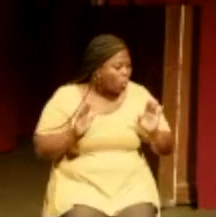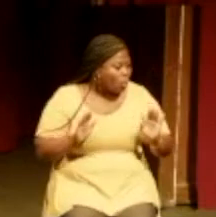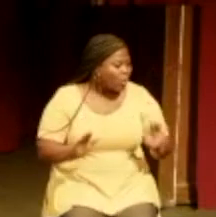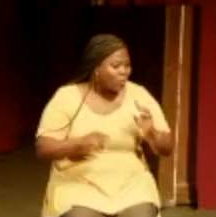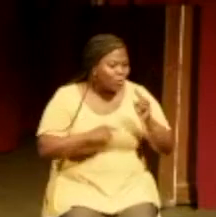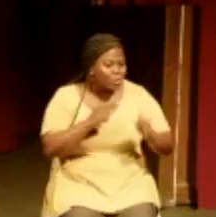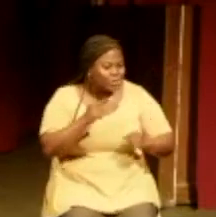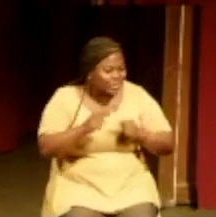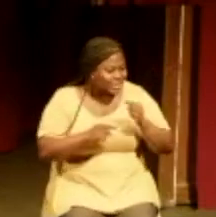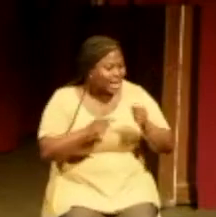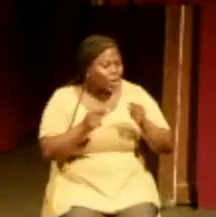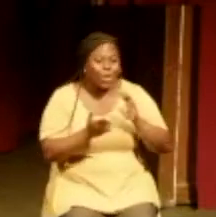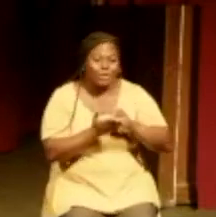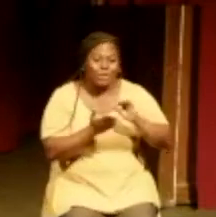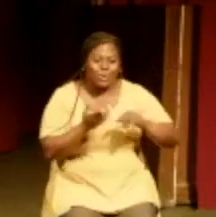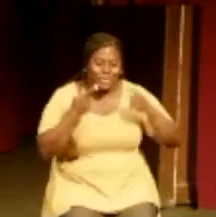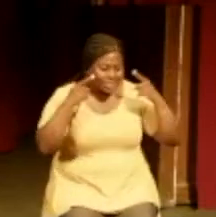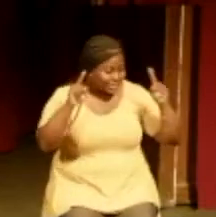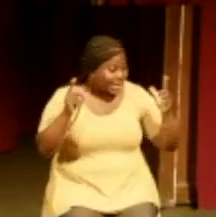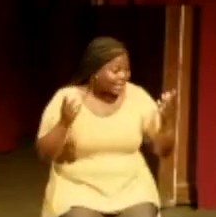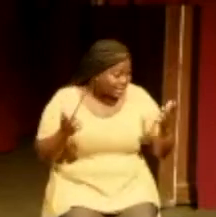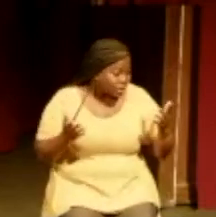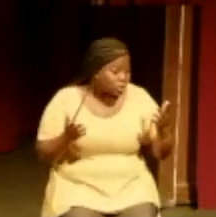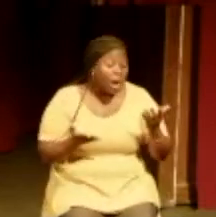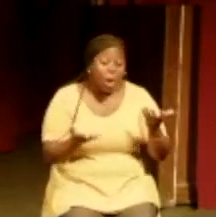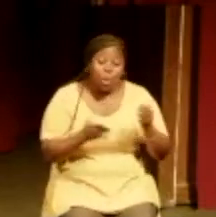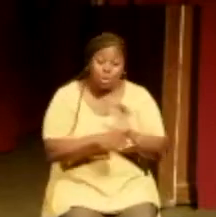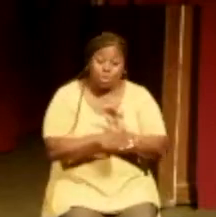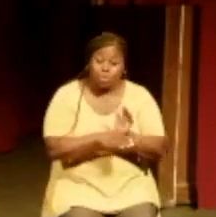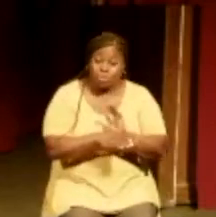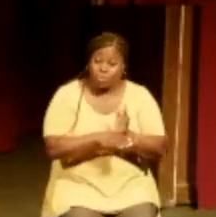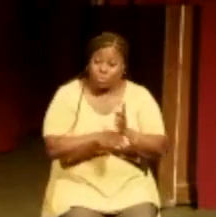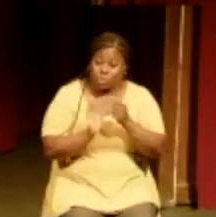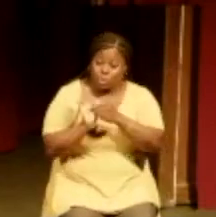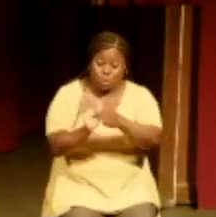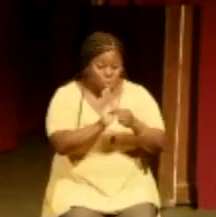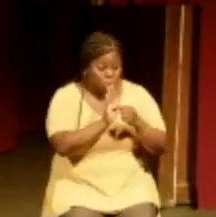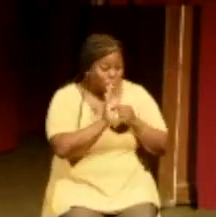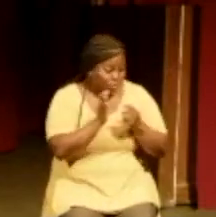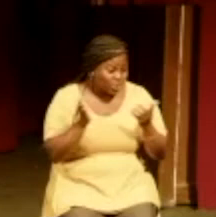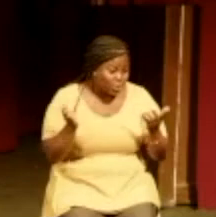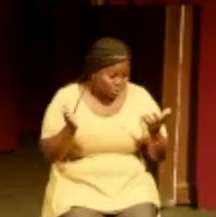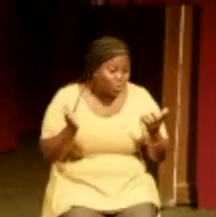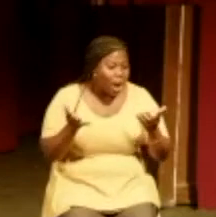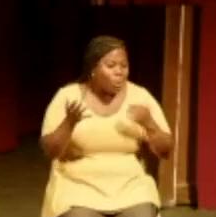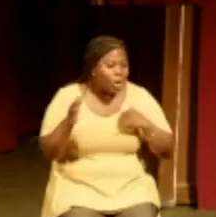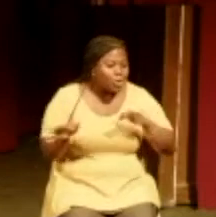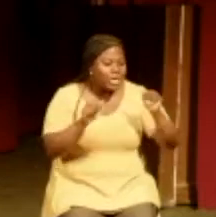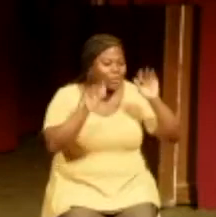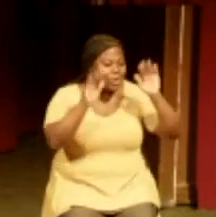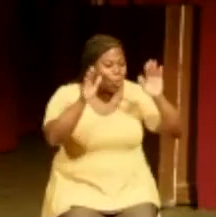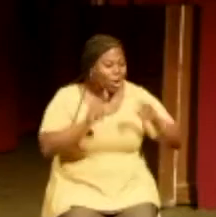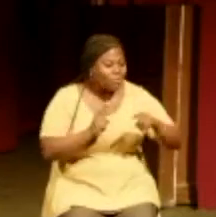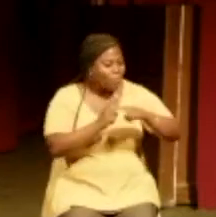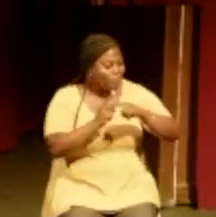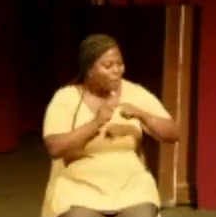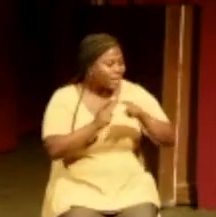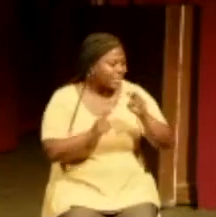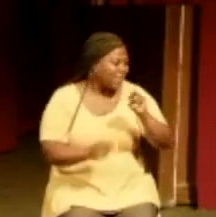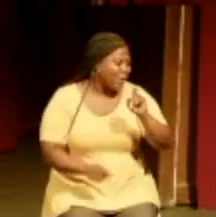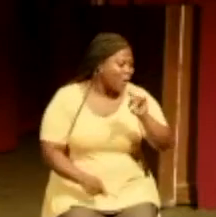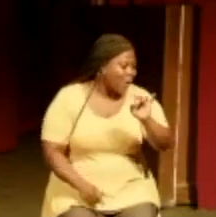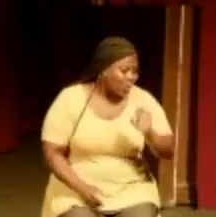of student success. So I wanted to share this video with all of you so we can leave on a great note. Again,